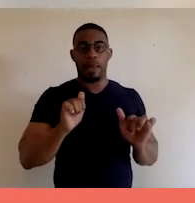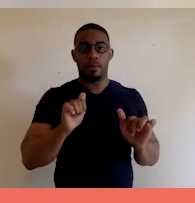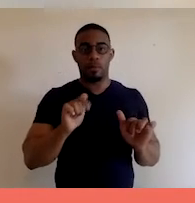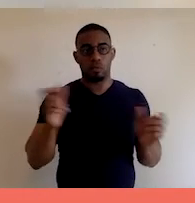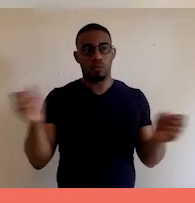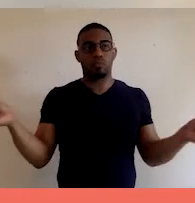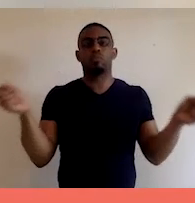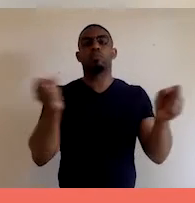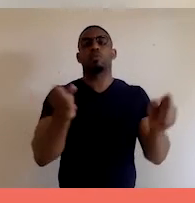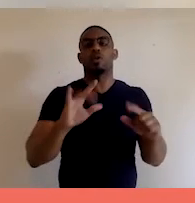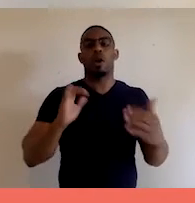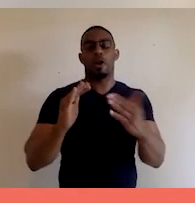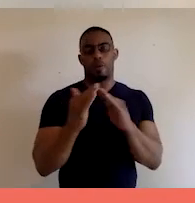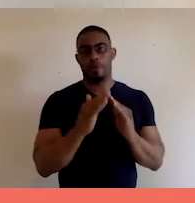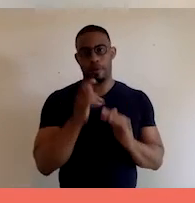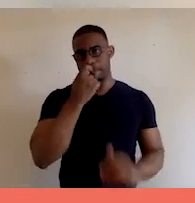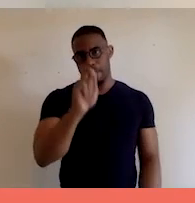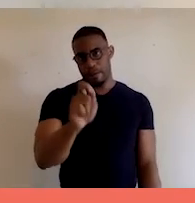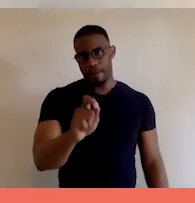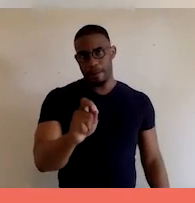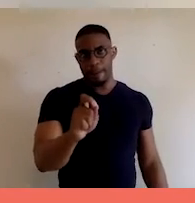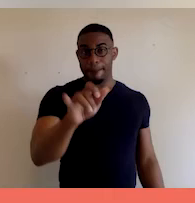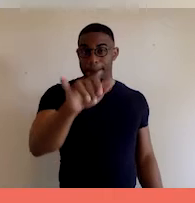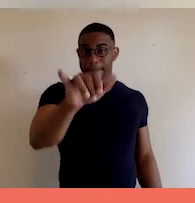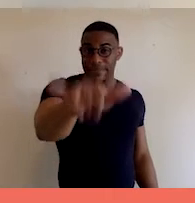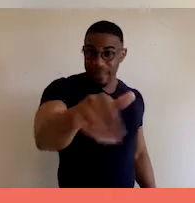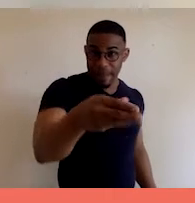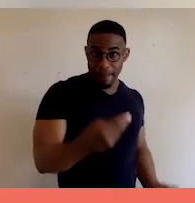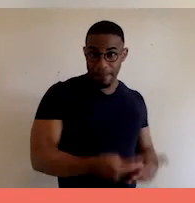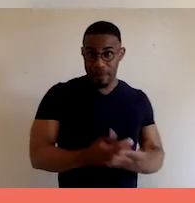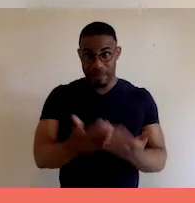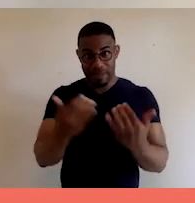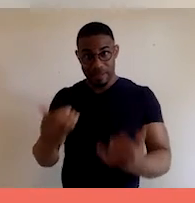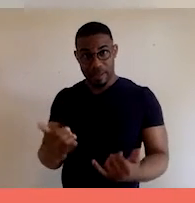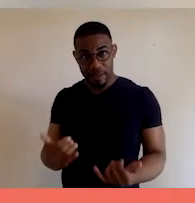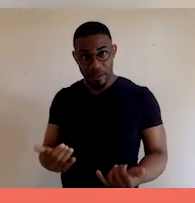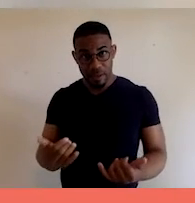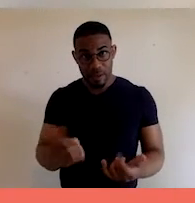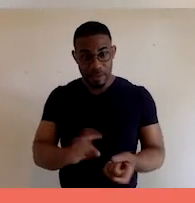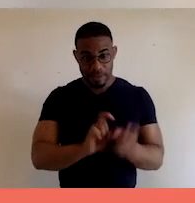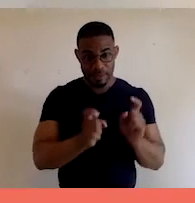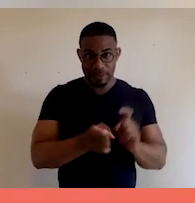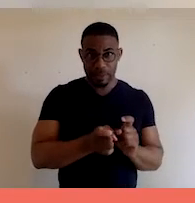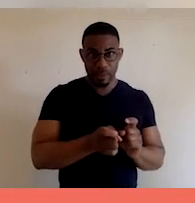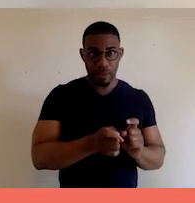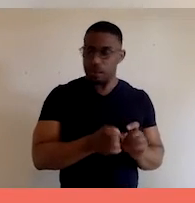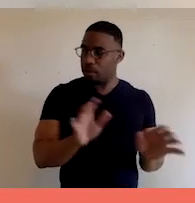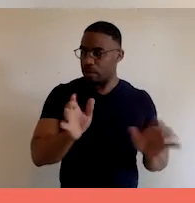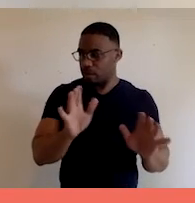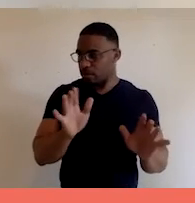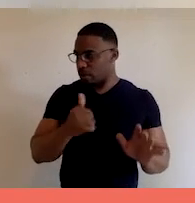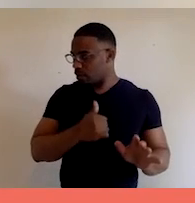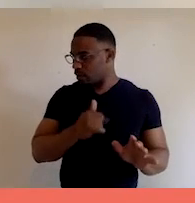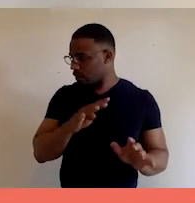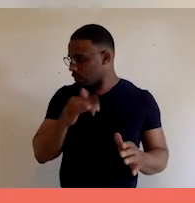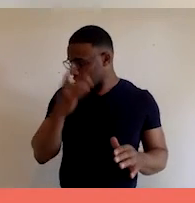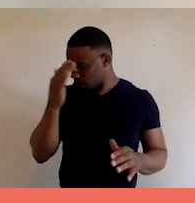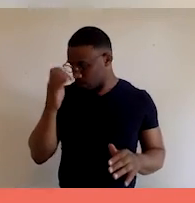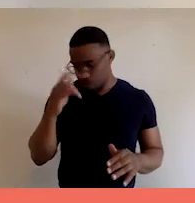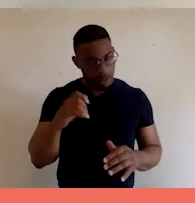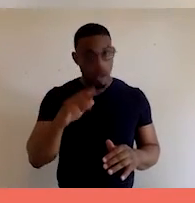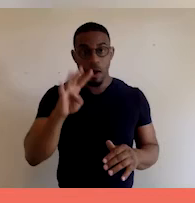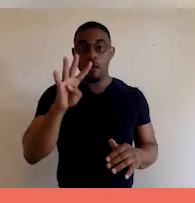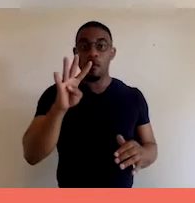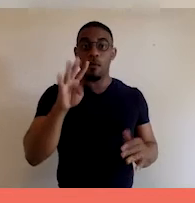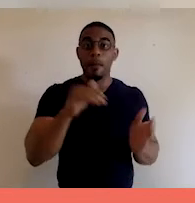to bring to our community. That money can now change all, I'm sorry, $400,000. I don't know why I said that,